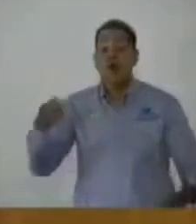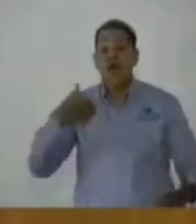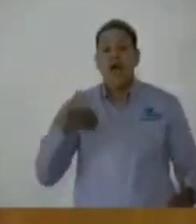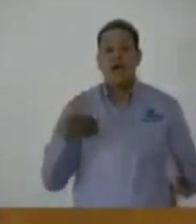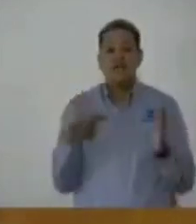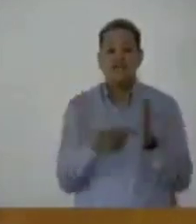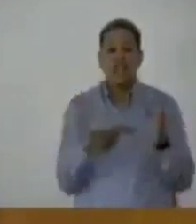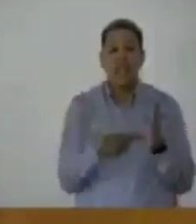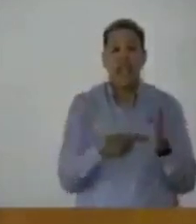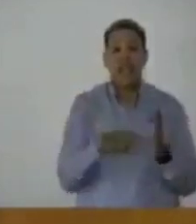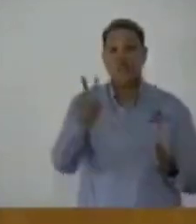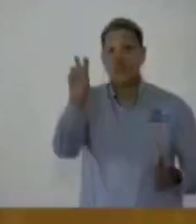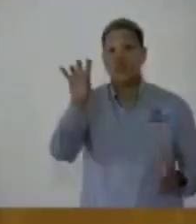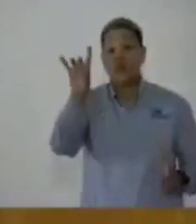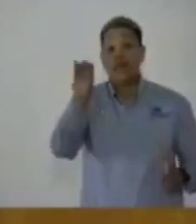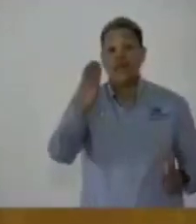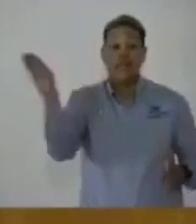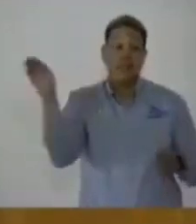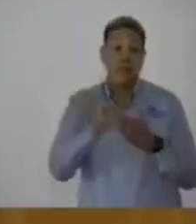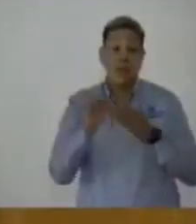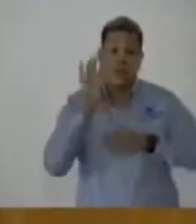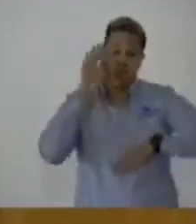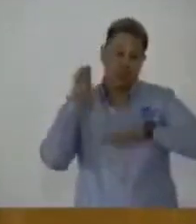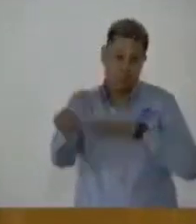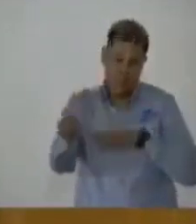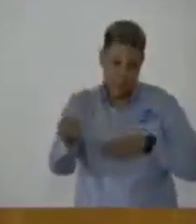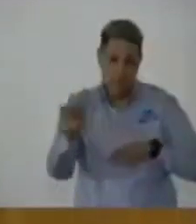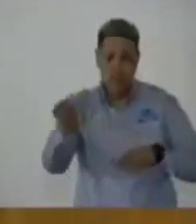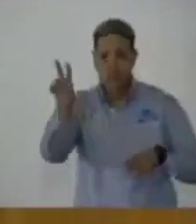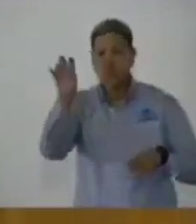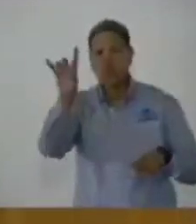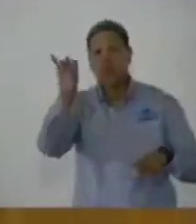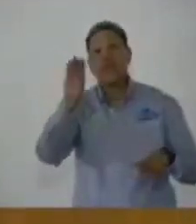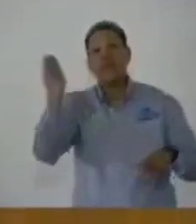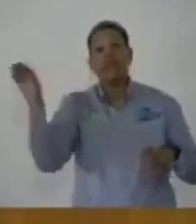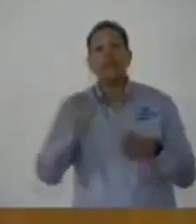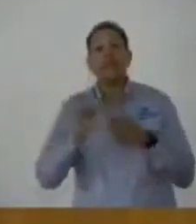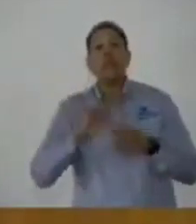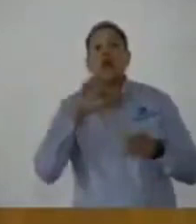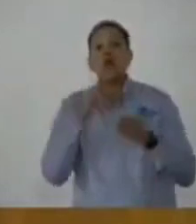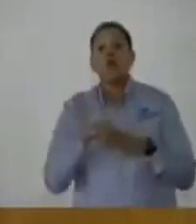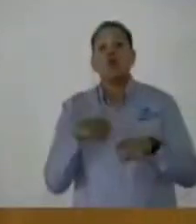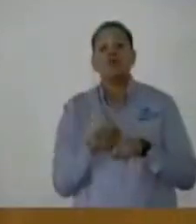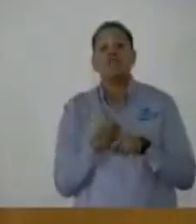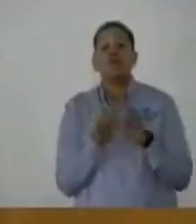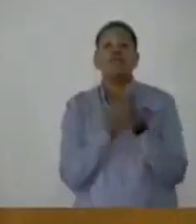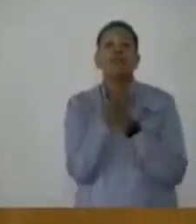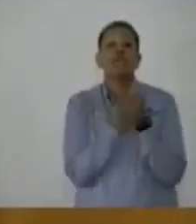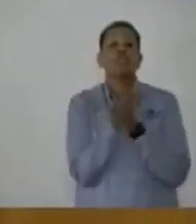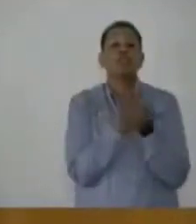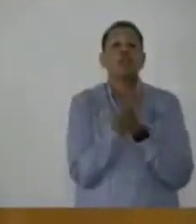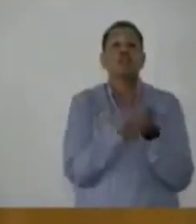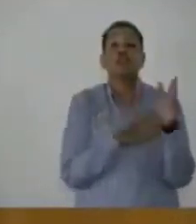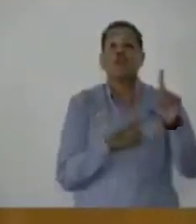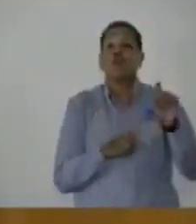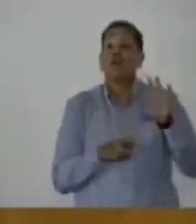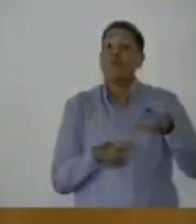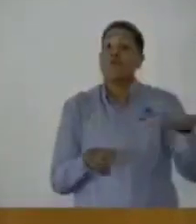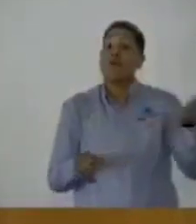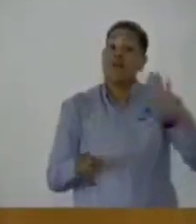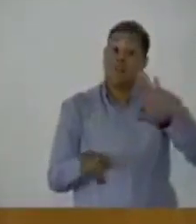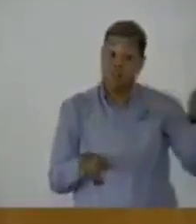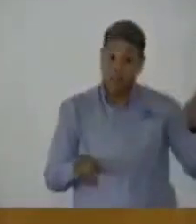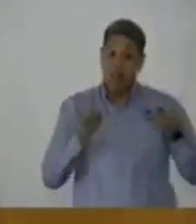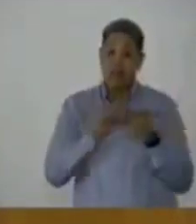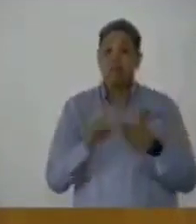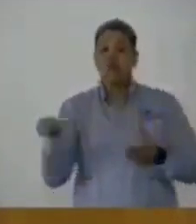debt, $280 billion will be paid. So this $280 billion includes the interest portion, $155 billion,